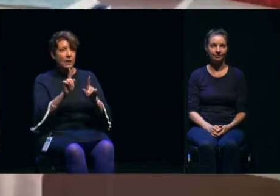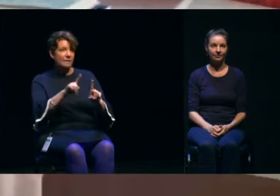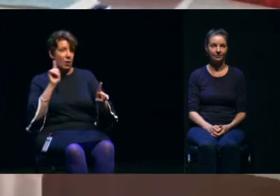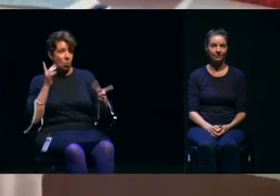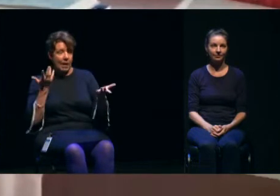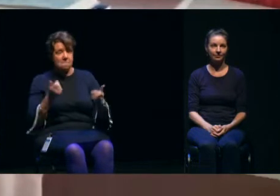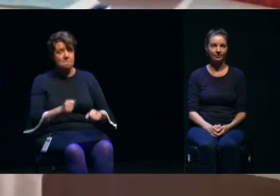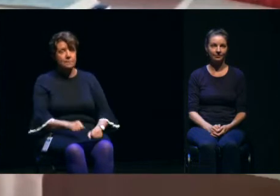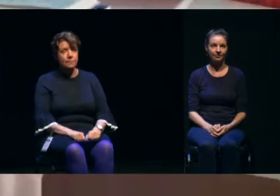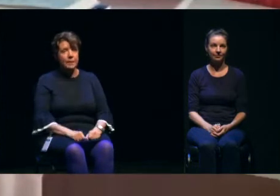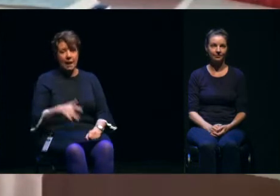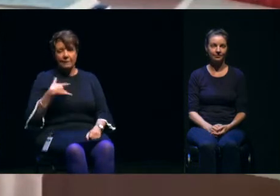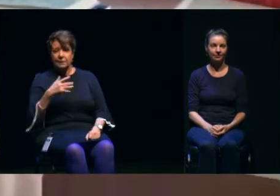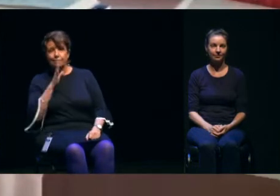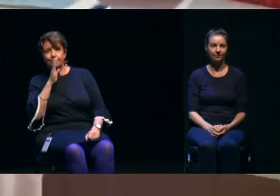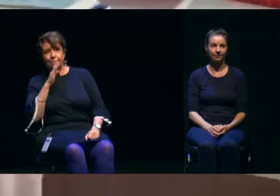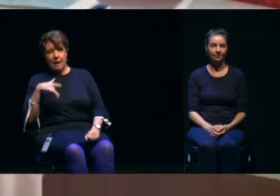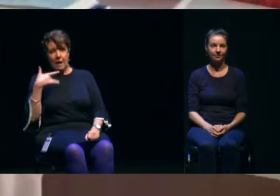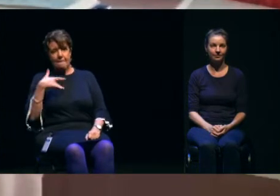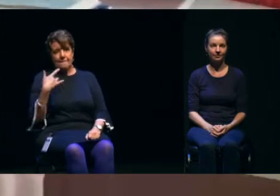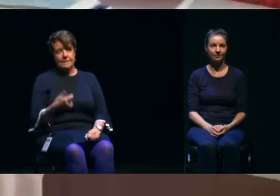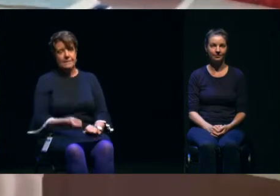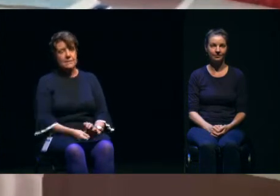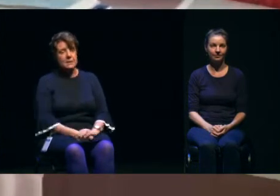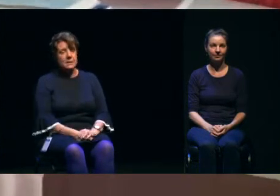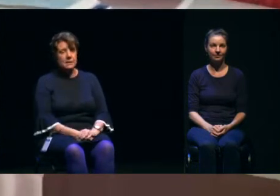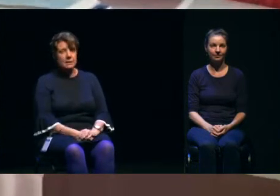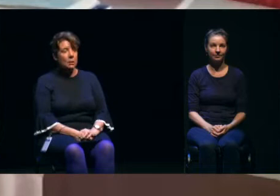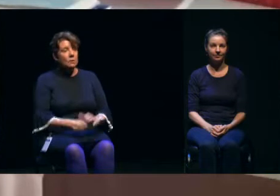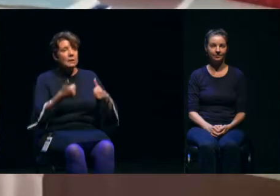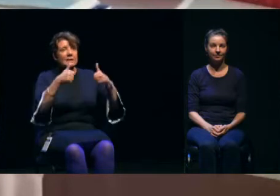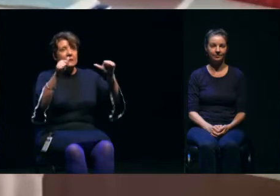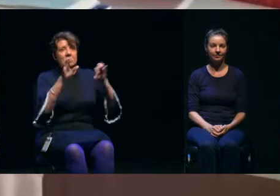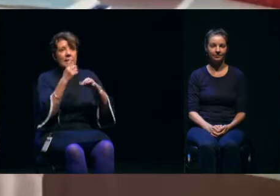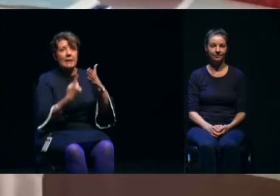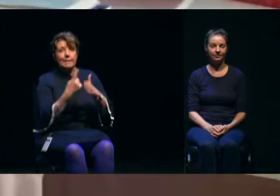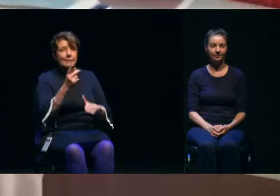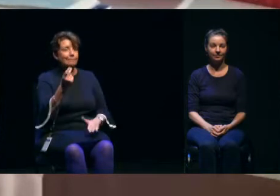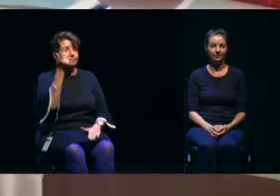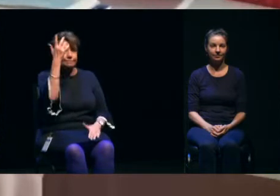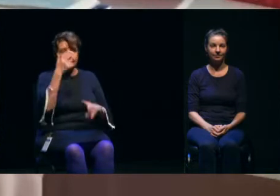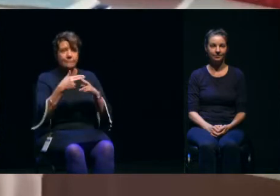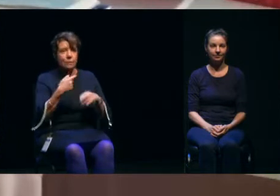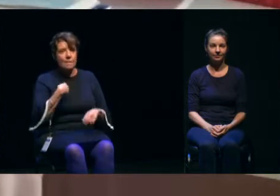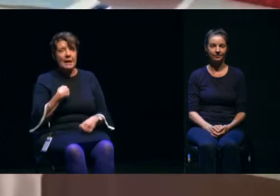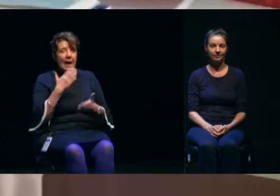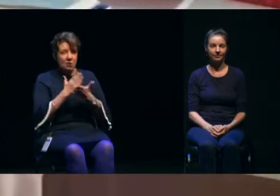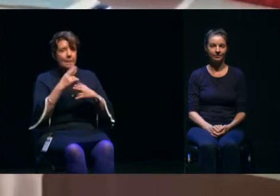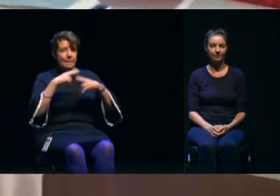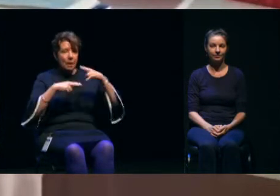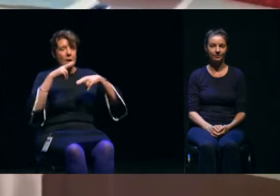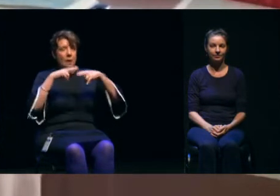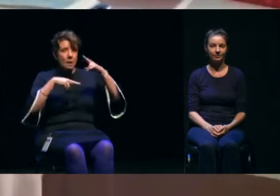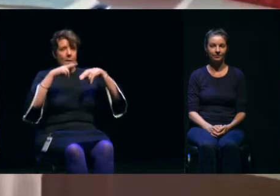I lived a very private life. So success didn't happen suddenly for me. It built up.